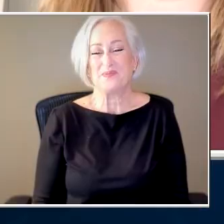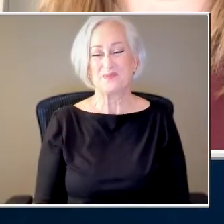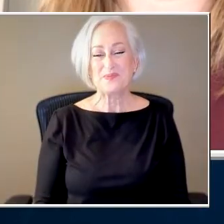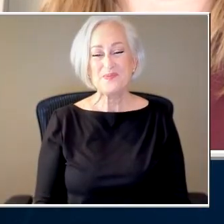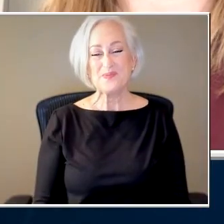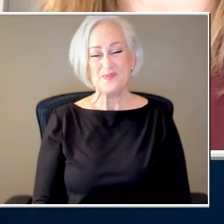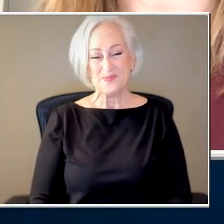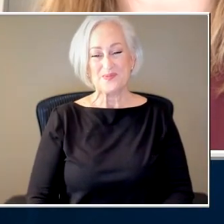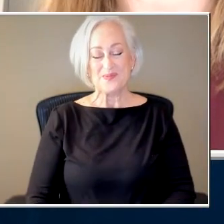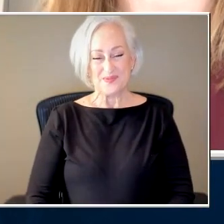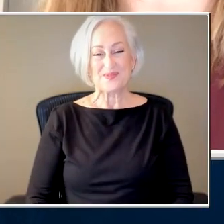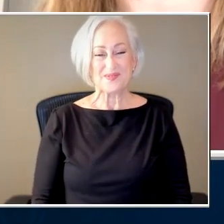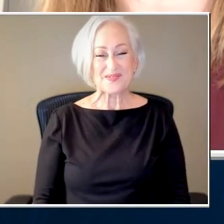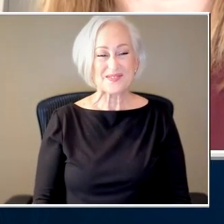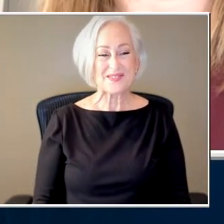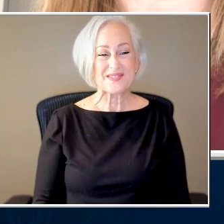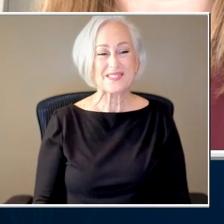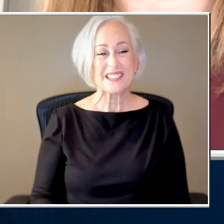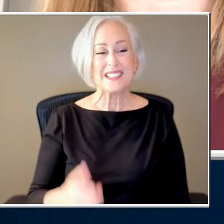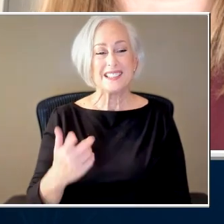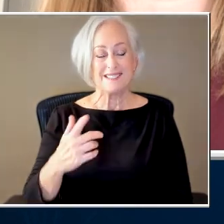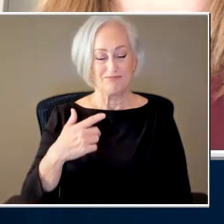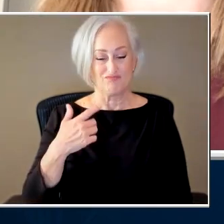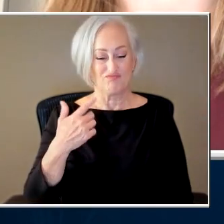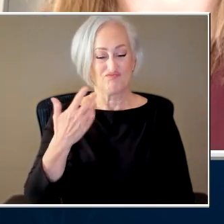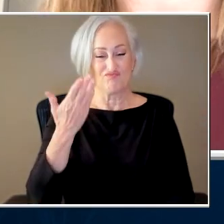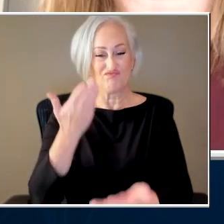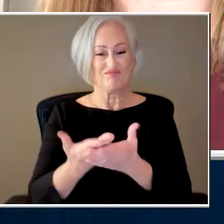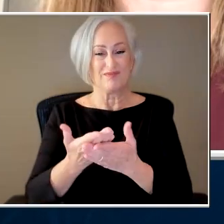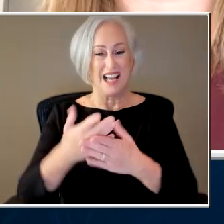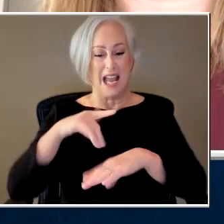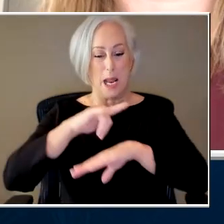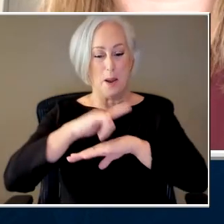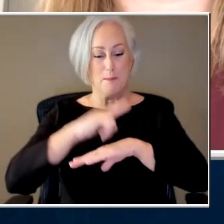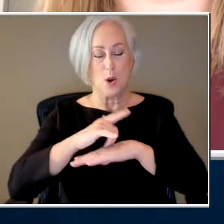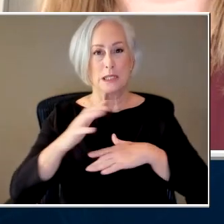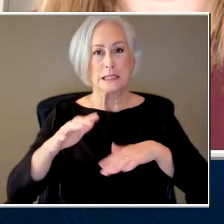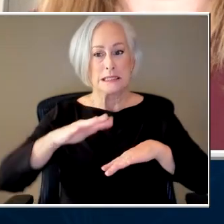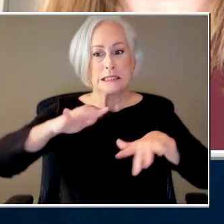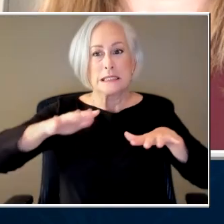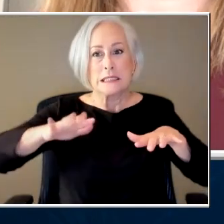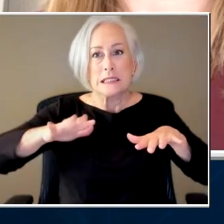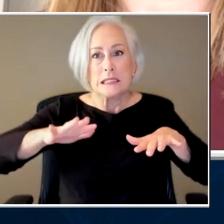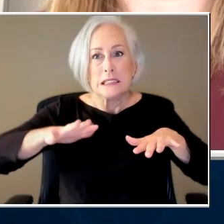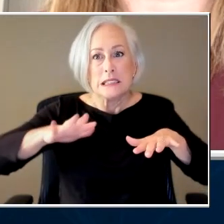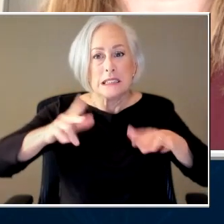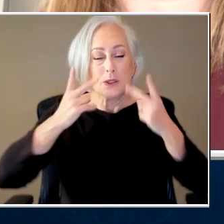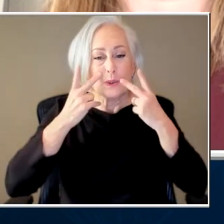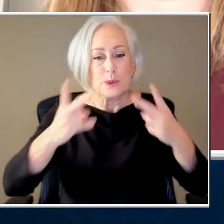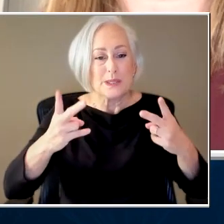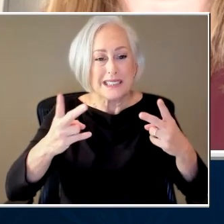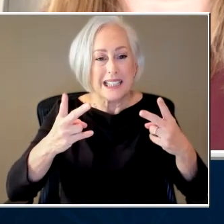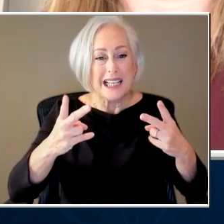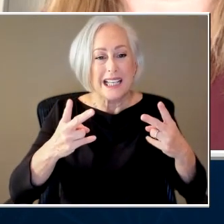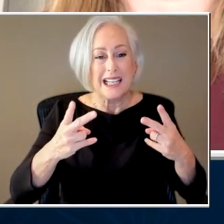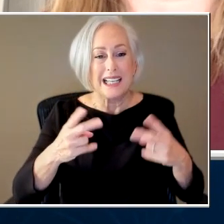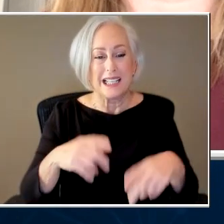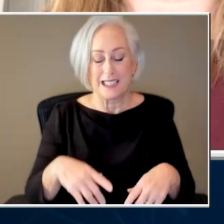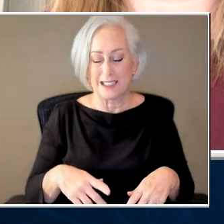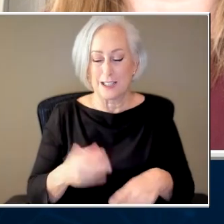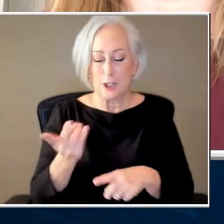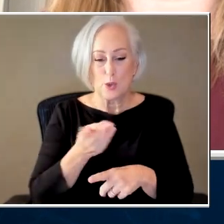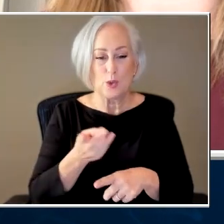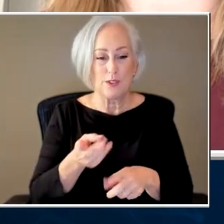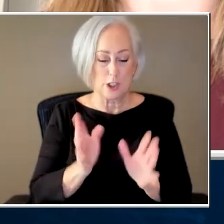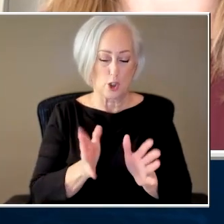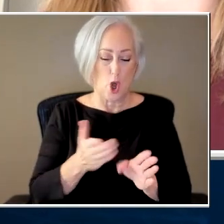Yeah. So I was at the airport and I was super nervous to see him. We talked for a little bit